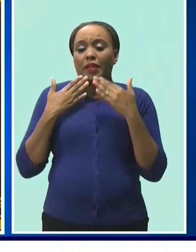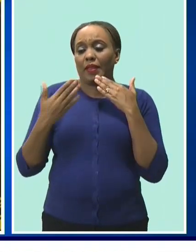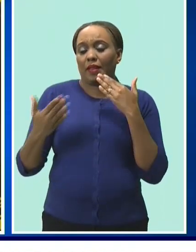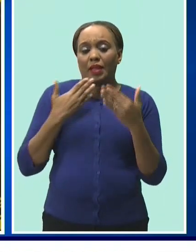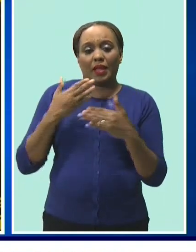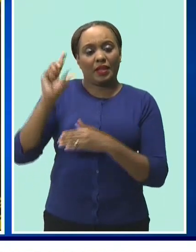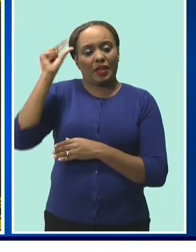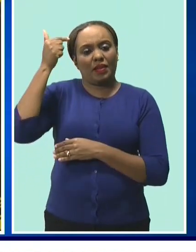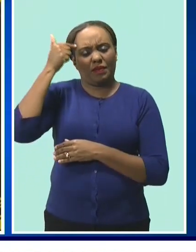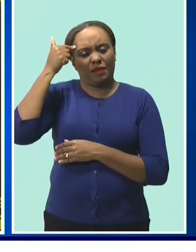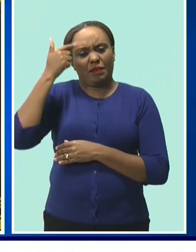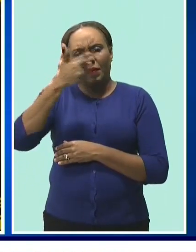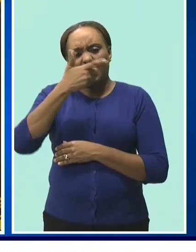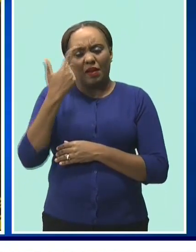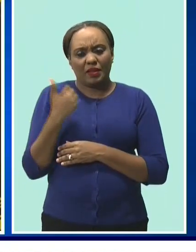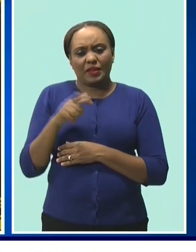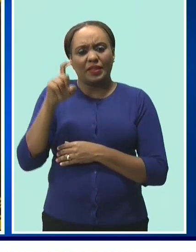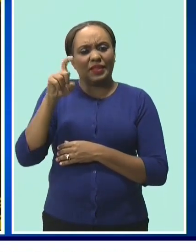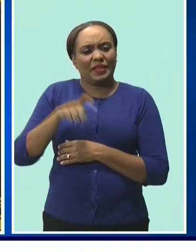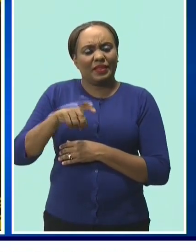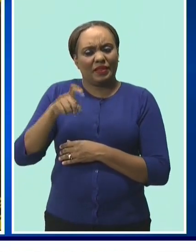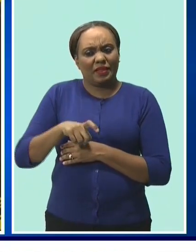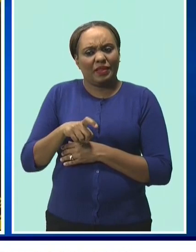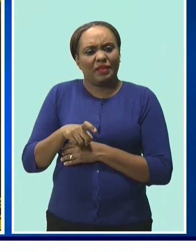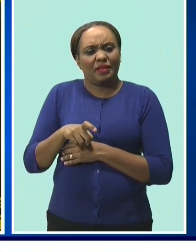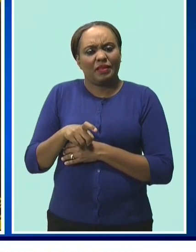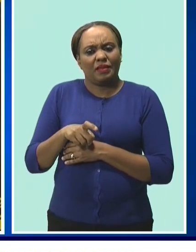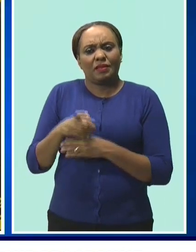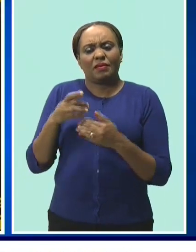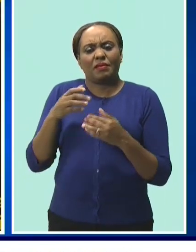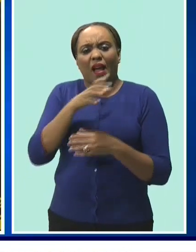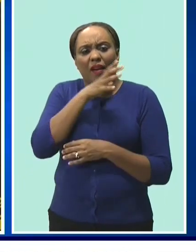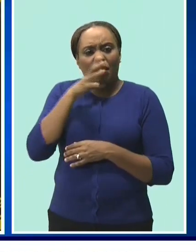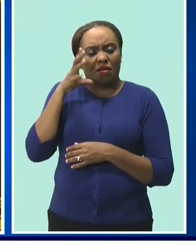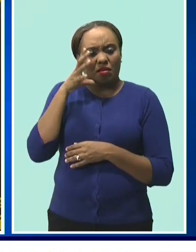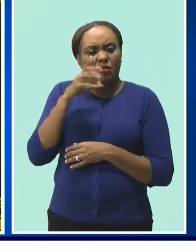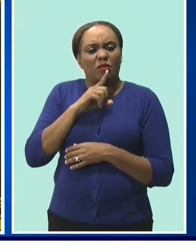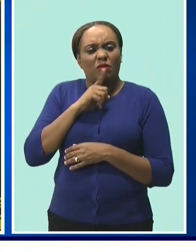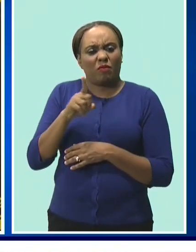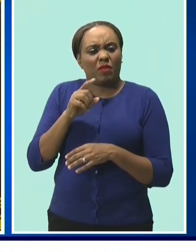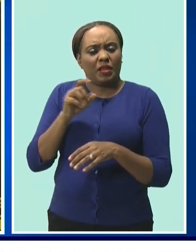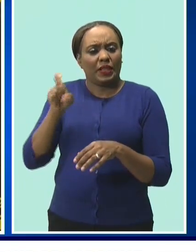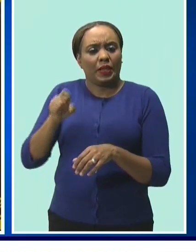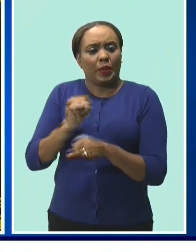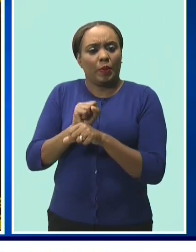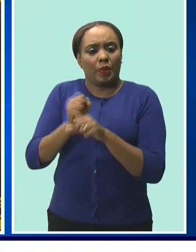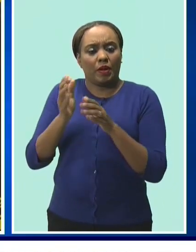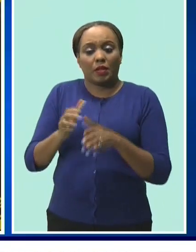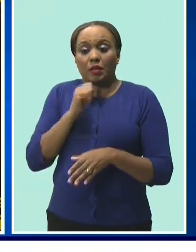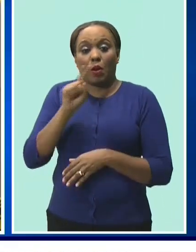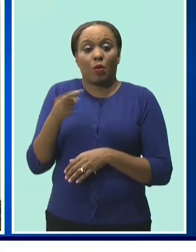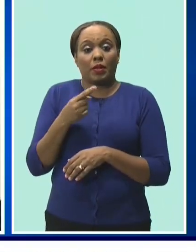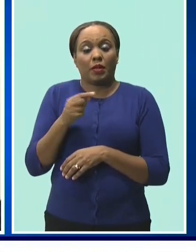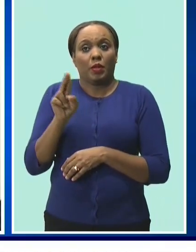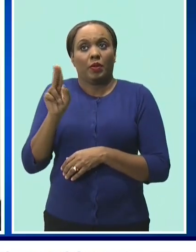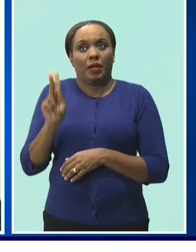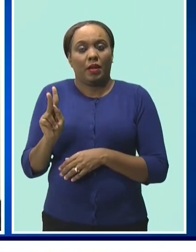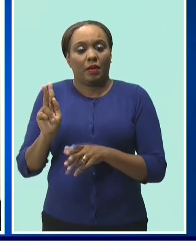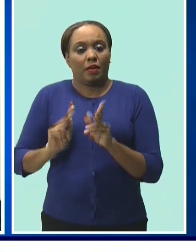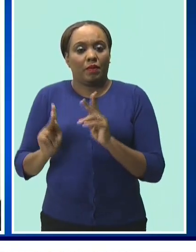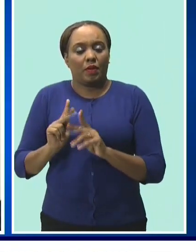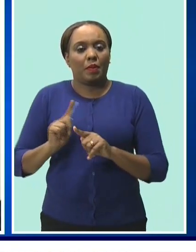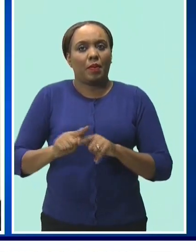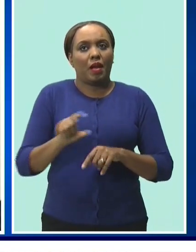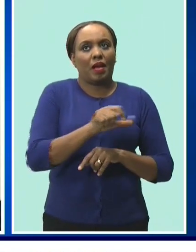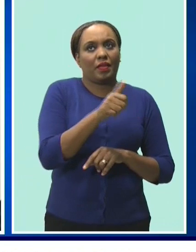for seeing that the need in the sector is acute. British agriculture desperately needs workers from outside the European Union. The agriculture sector